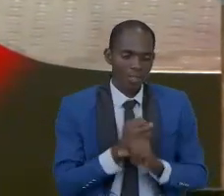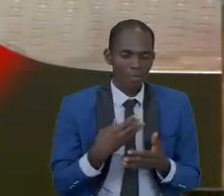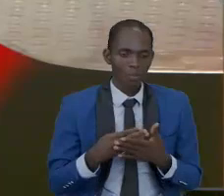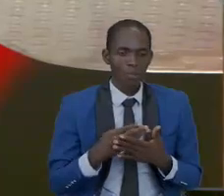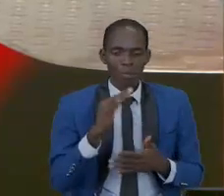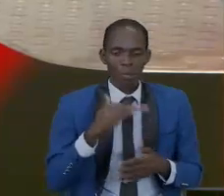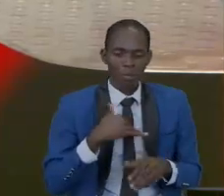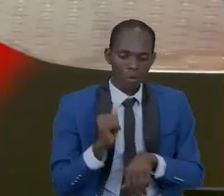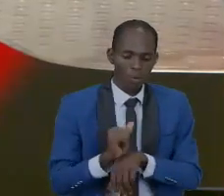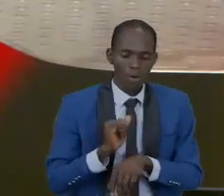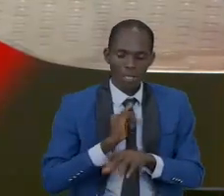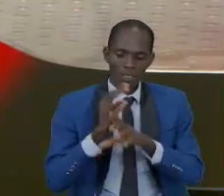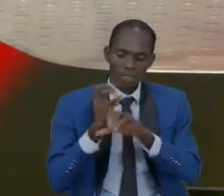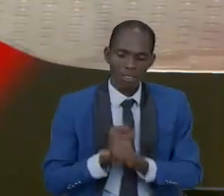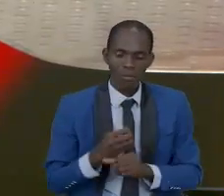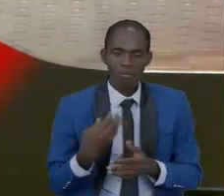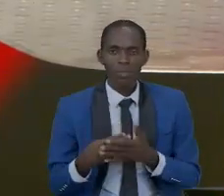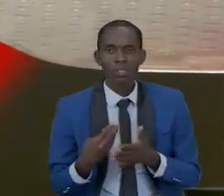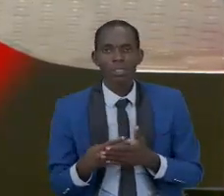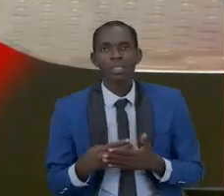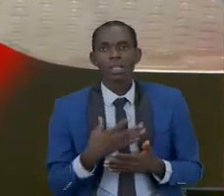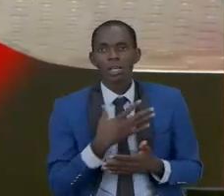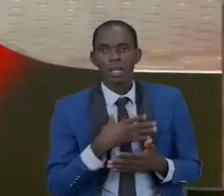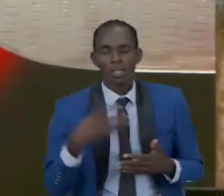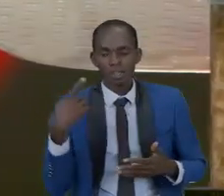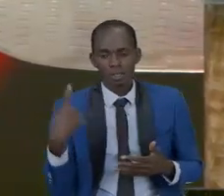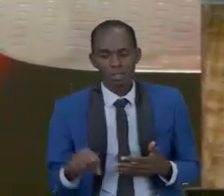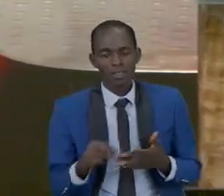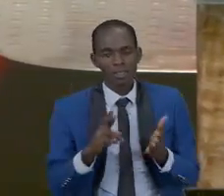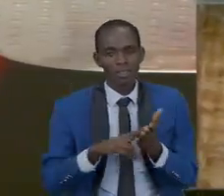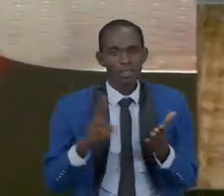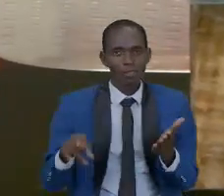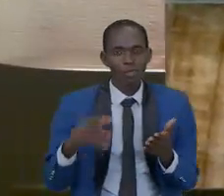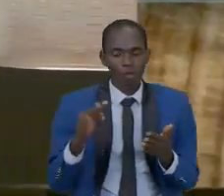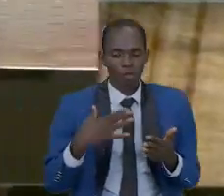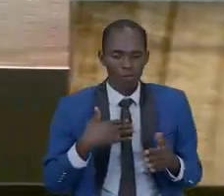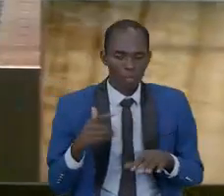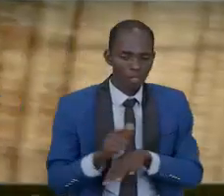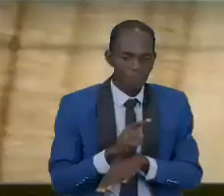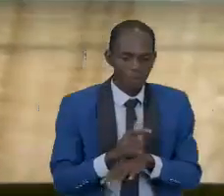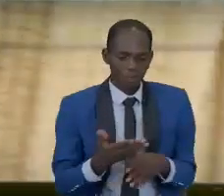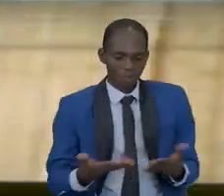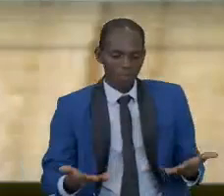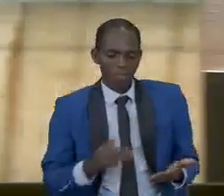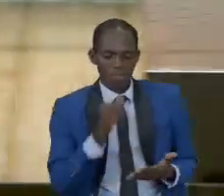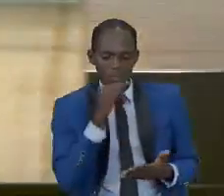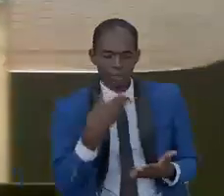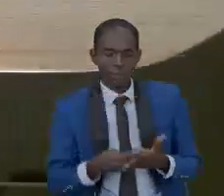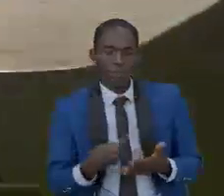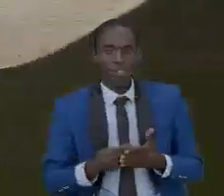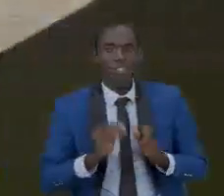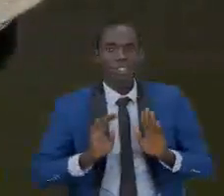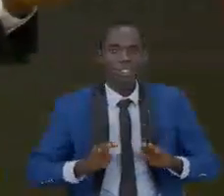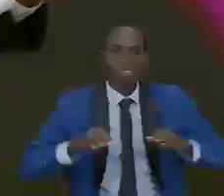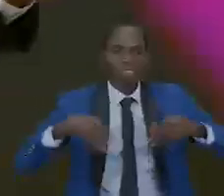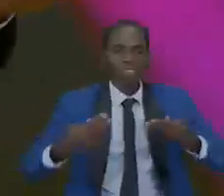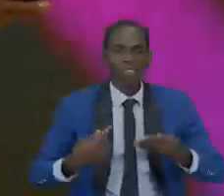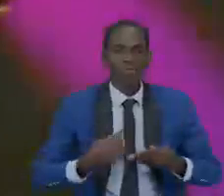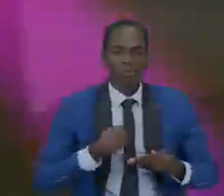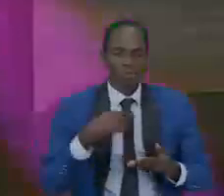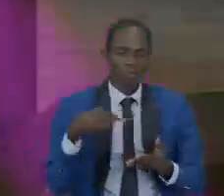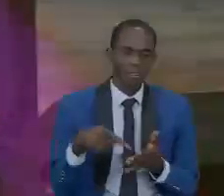works I got money and the result of my labor here is the money give me this